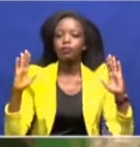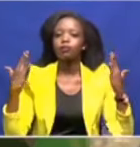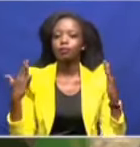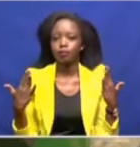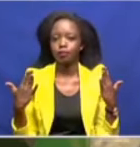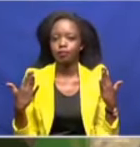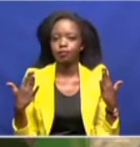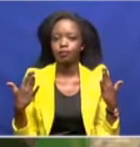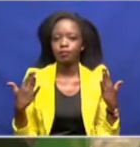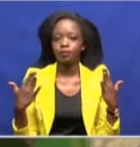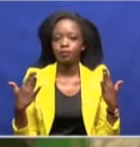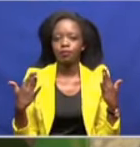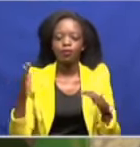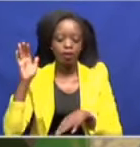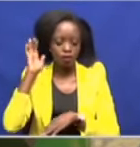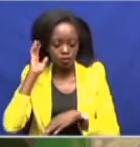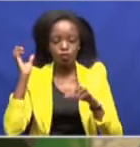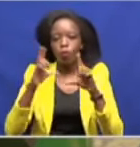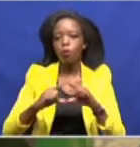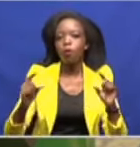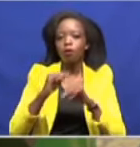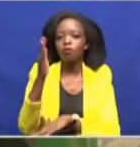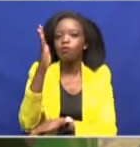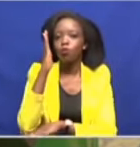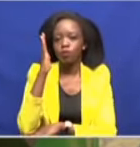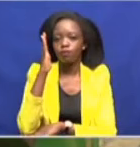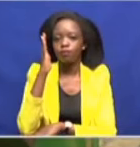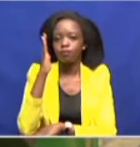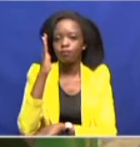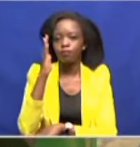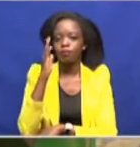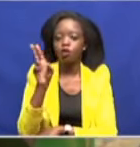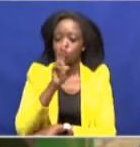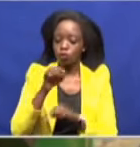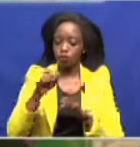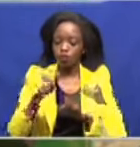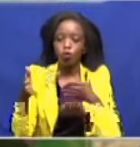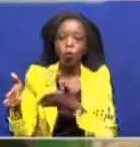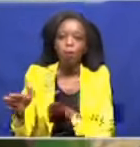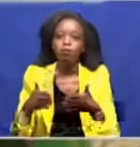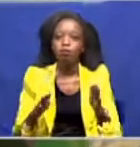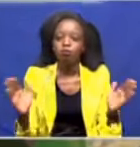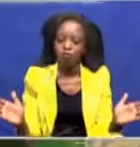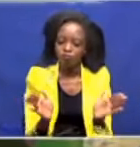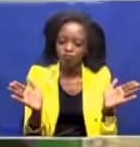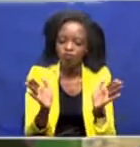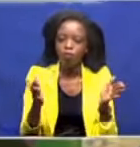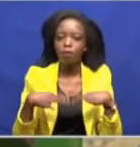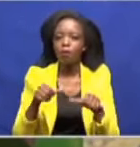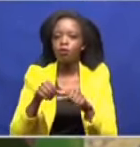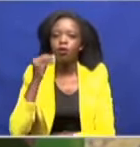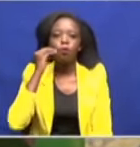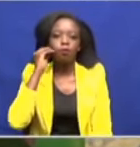celebrate and actually listen to the Word of God. But I take this opportunity to encourage those who are still at